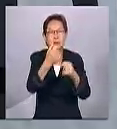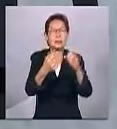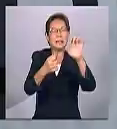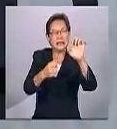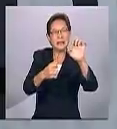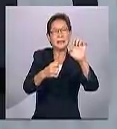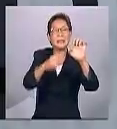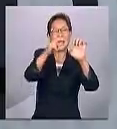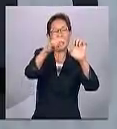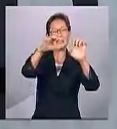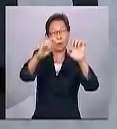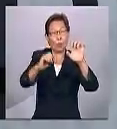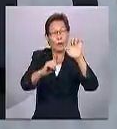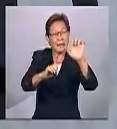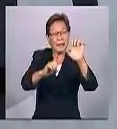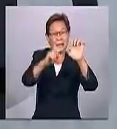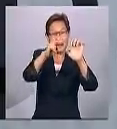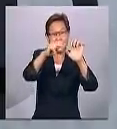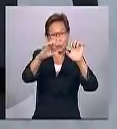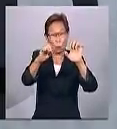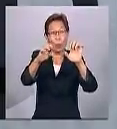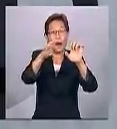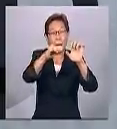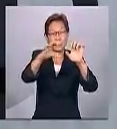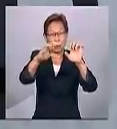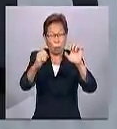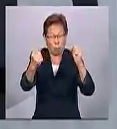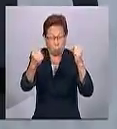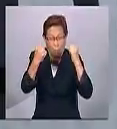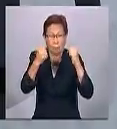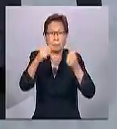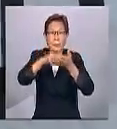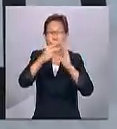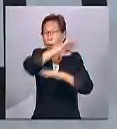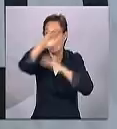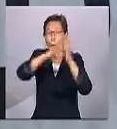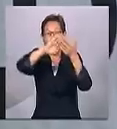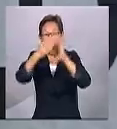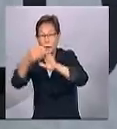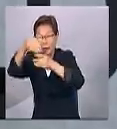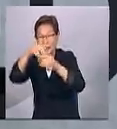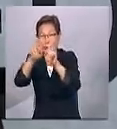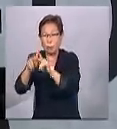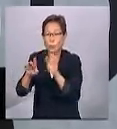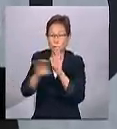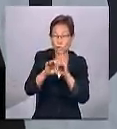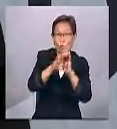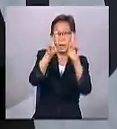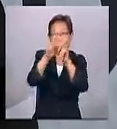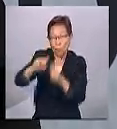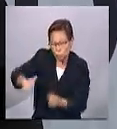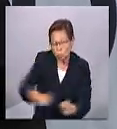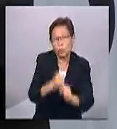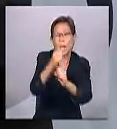we are doing the enhanced MCO, we are screening the whole community in Kampung. For example, in Kampung Sungai Lui, there's